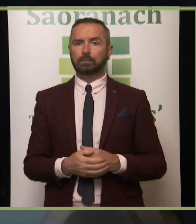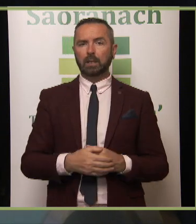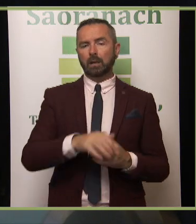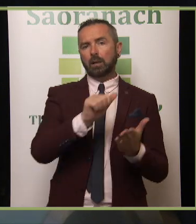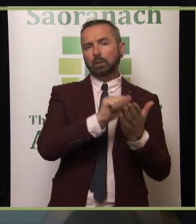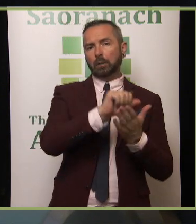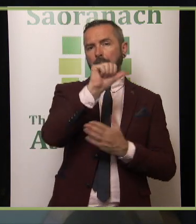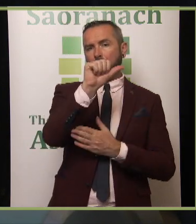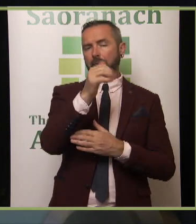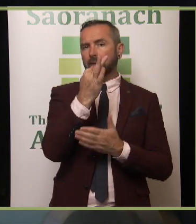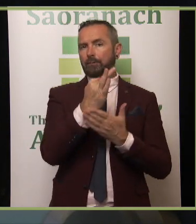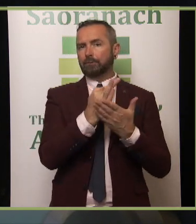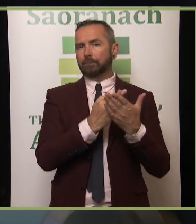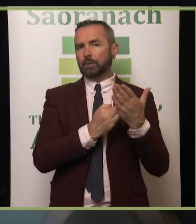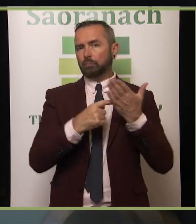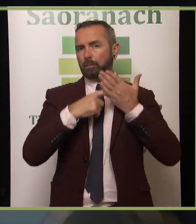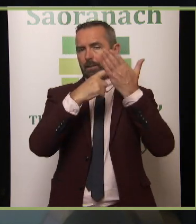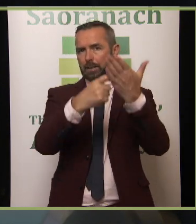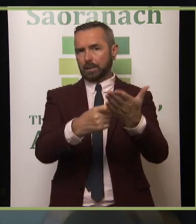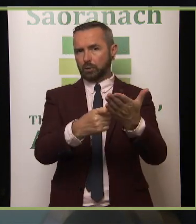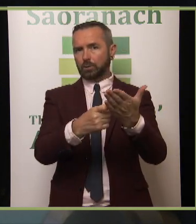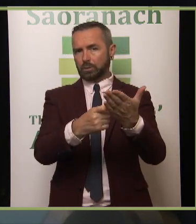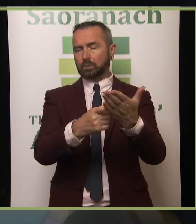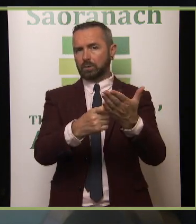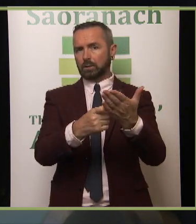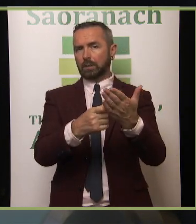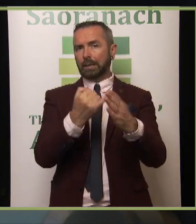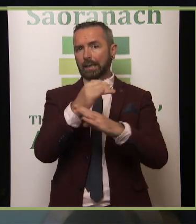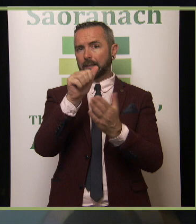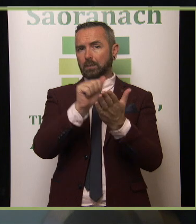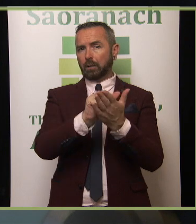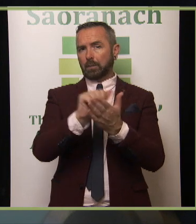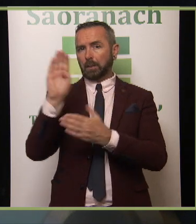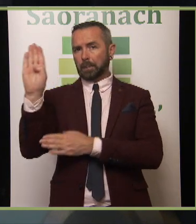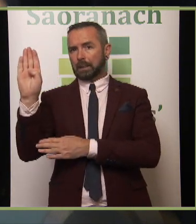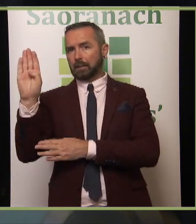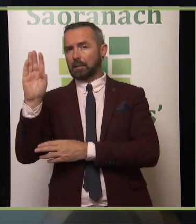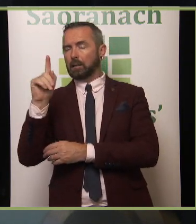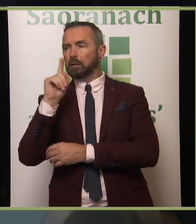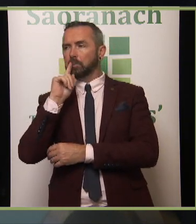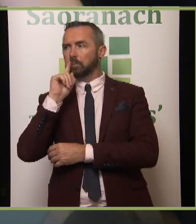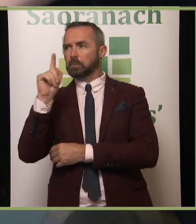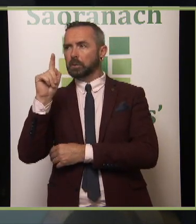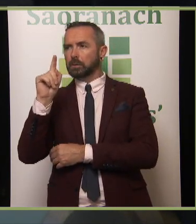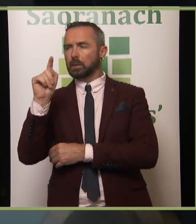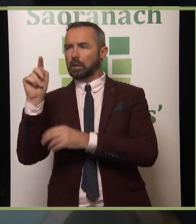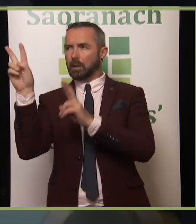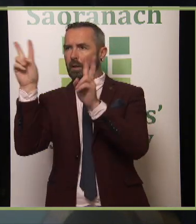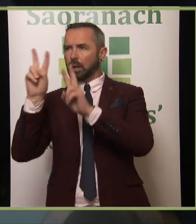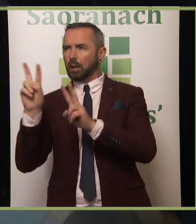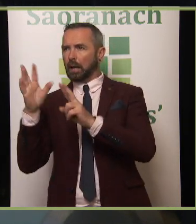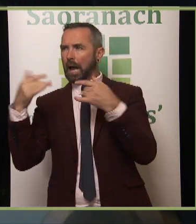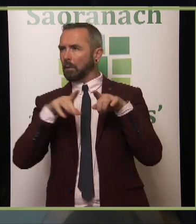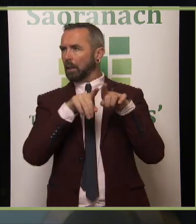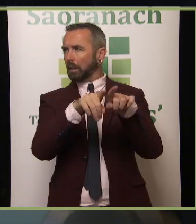A, first of all, there were a couple of recommendations that had been in document B, but looking at the coherent set of all